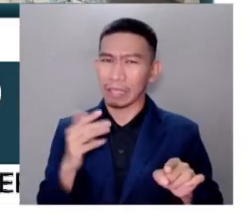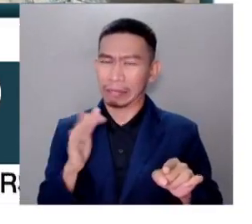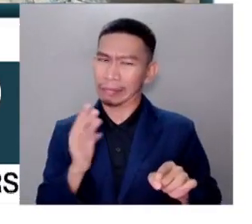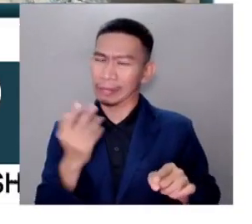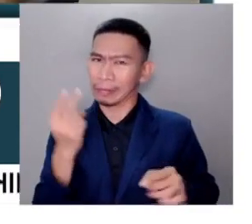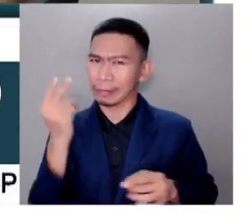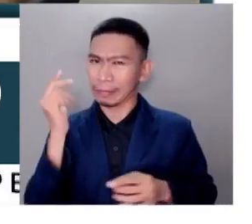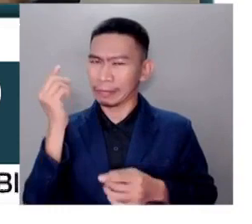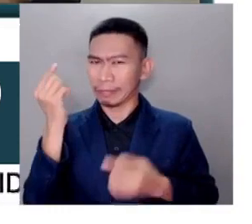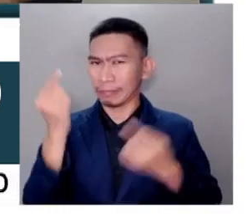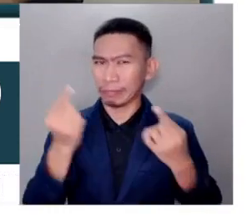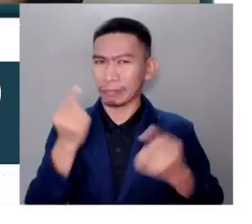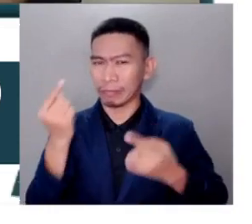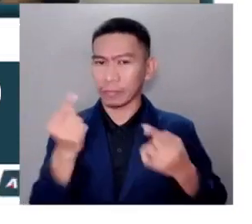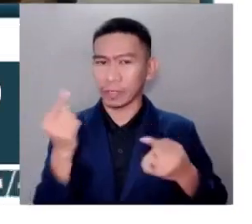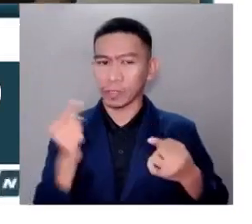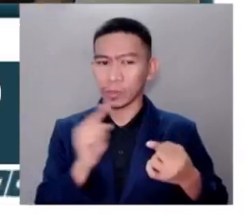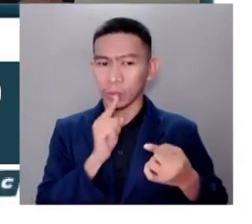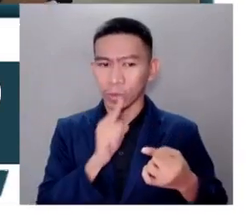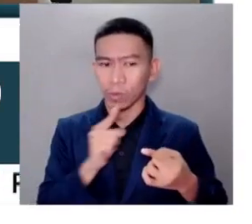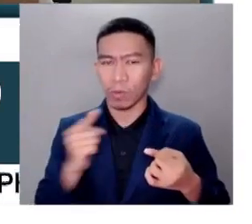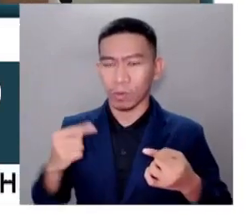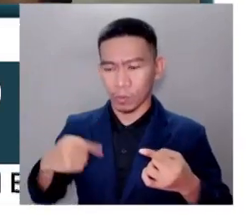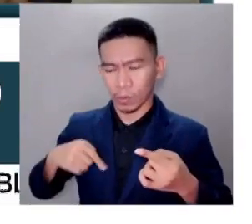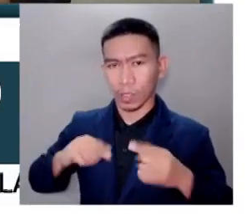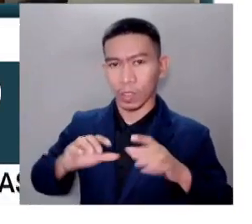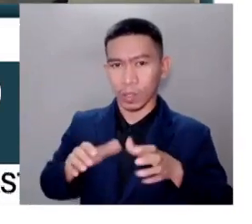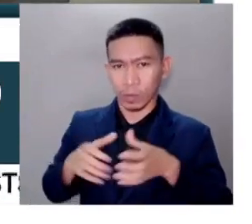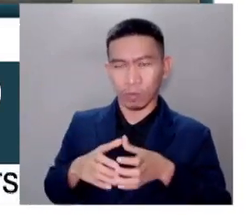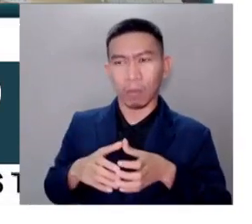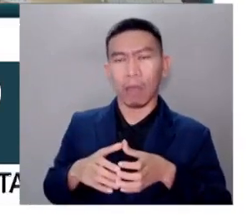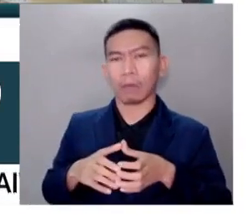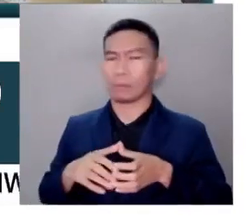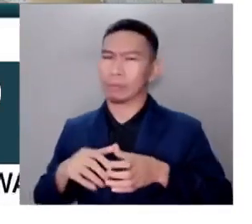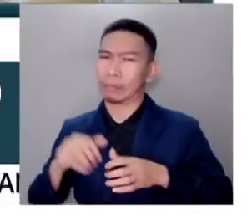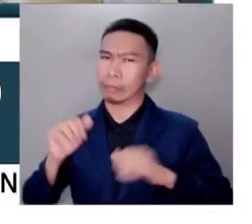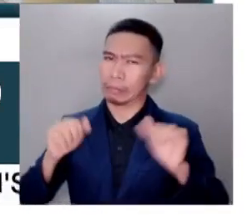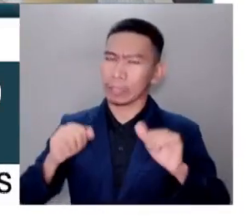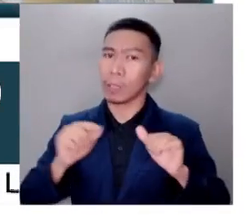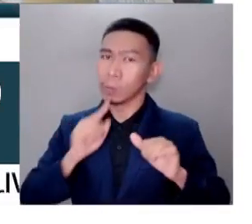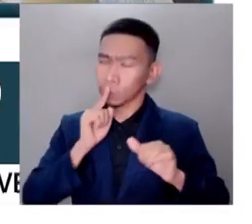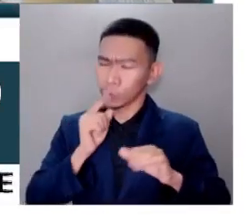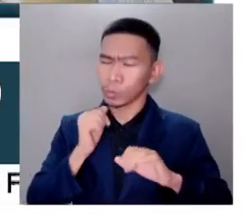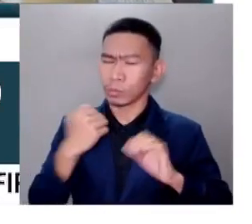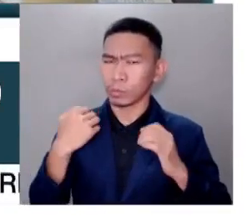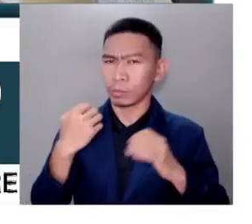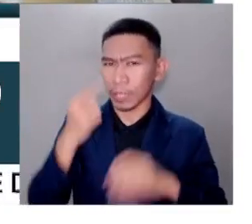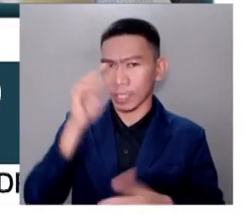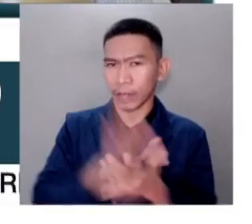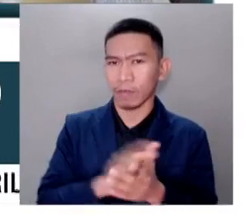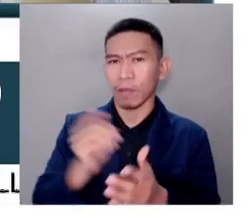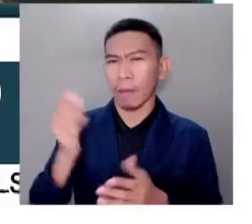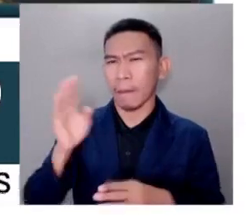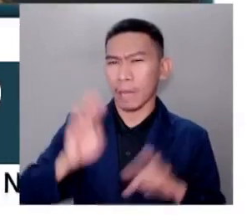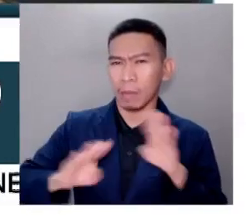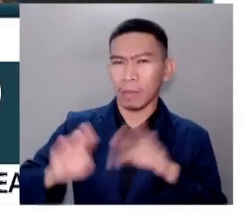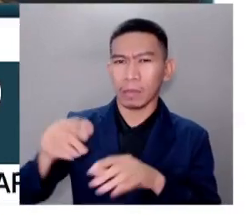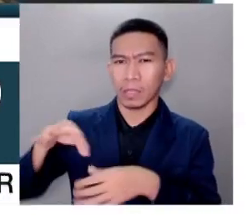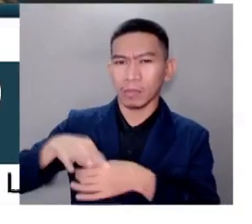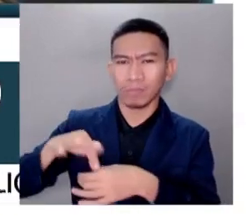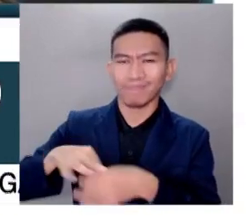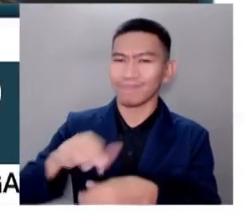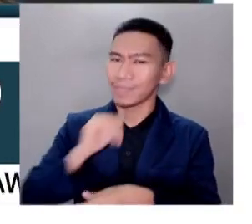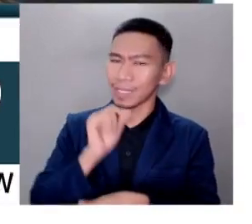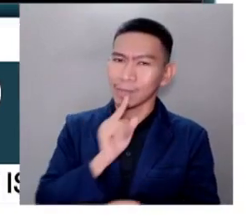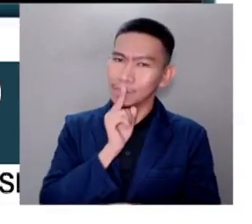our findings are really very adamant that this is more than a problematic election. It is actually not legitimate. But you're